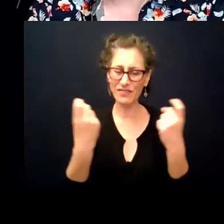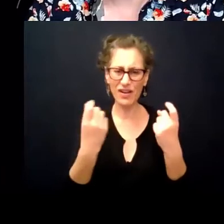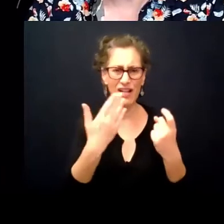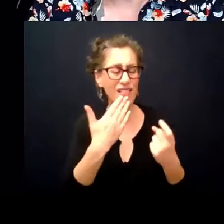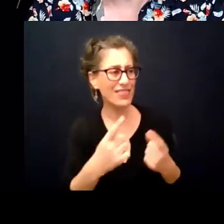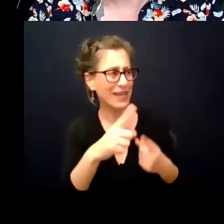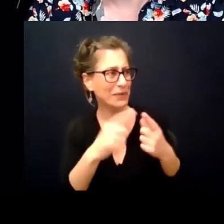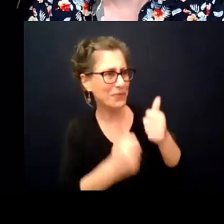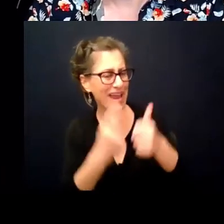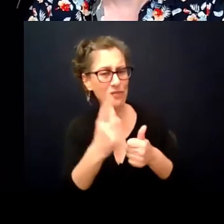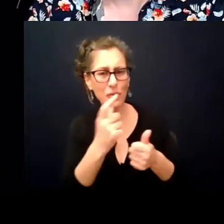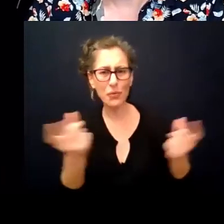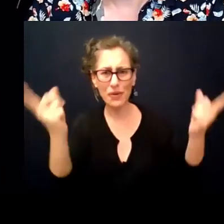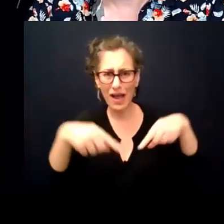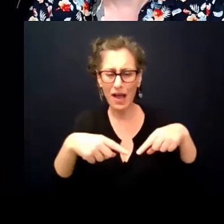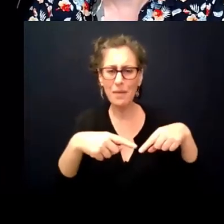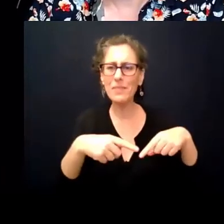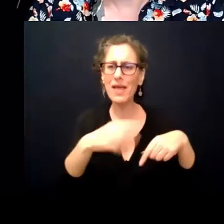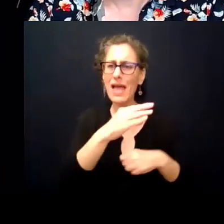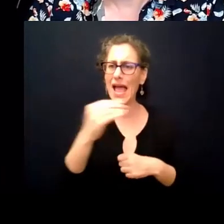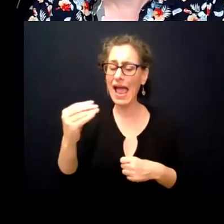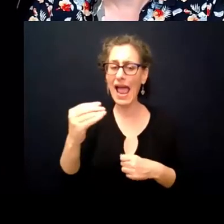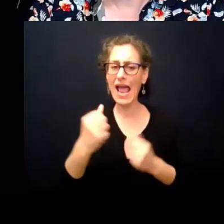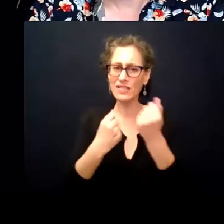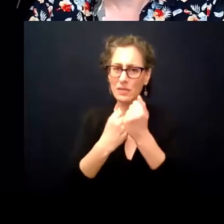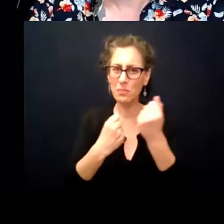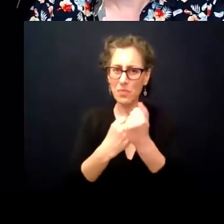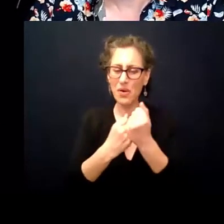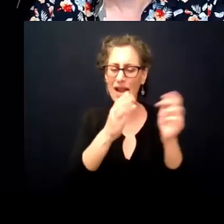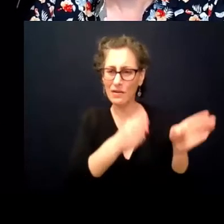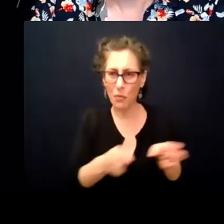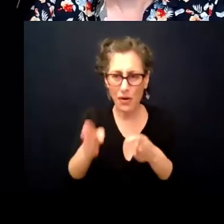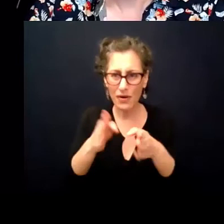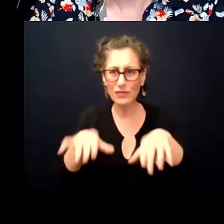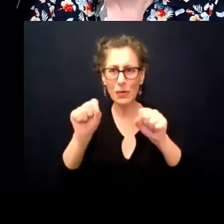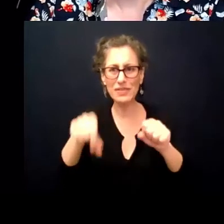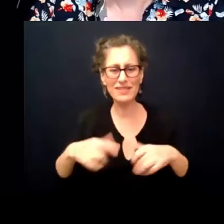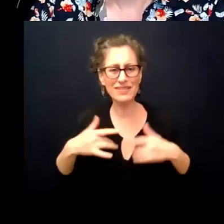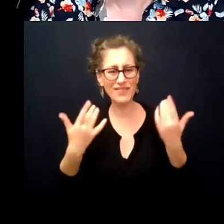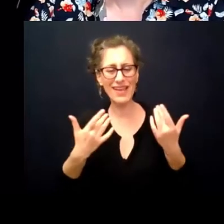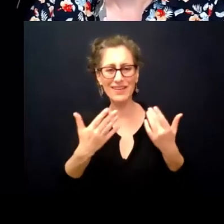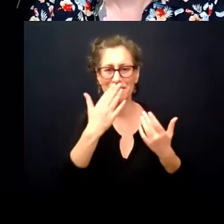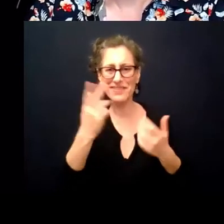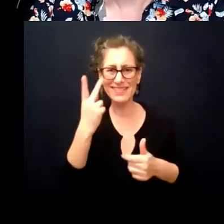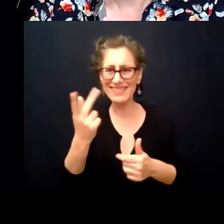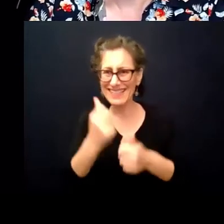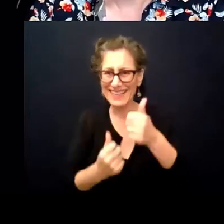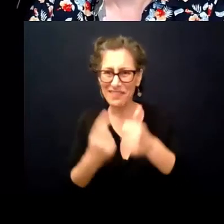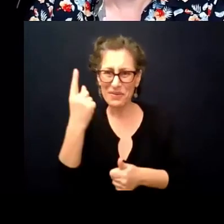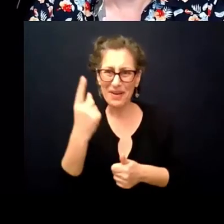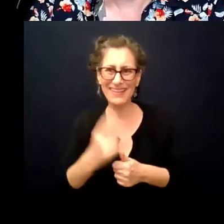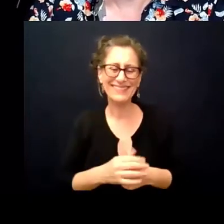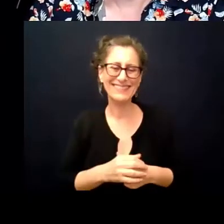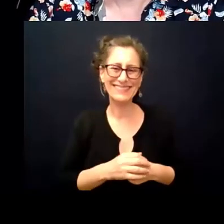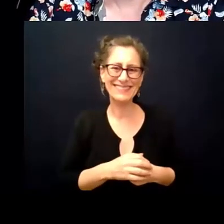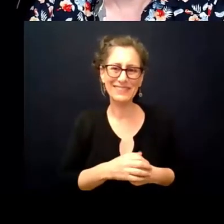everybody who came and everyone who supported and organized this event. It was really fun. It was good to see you all.